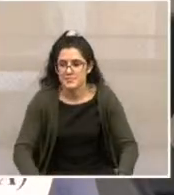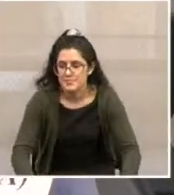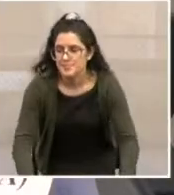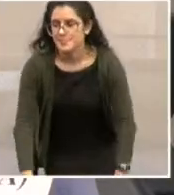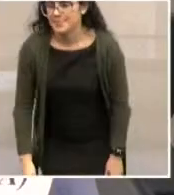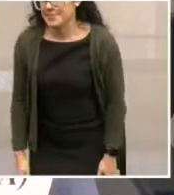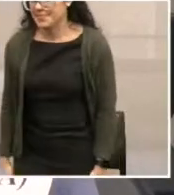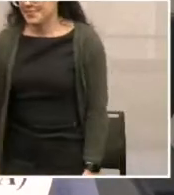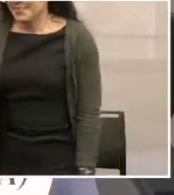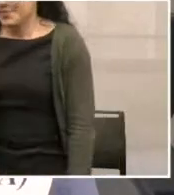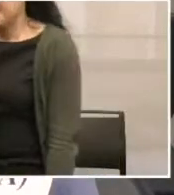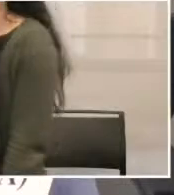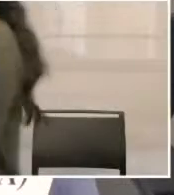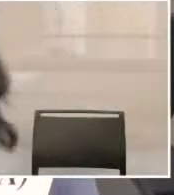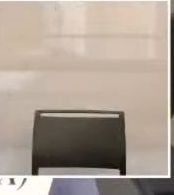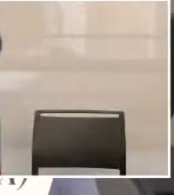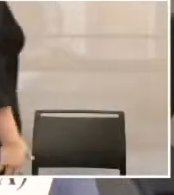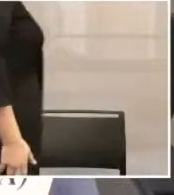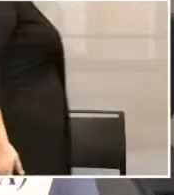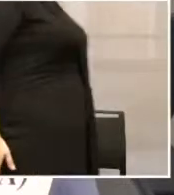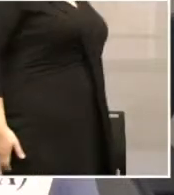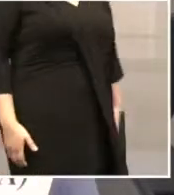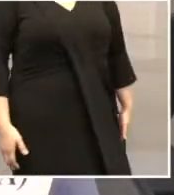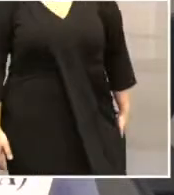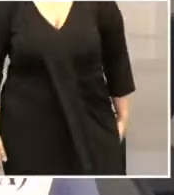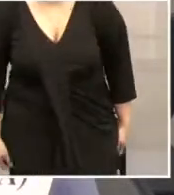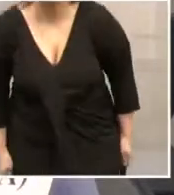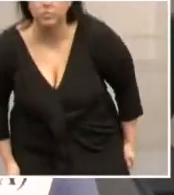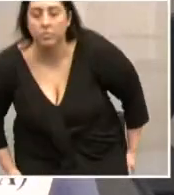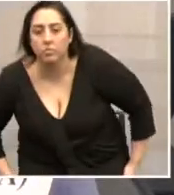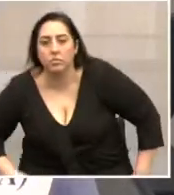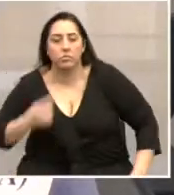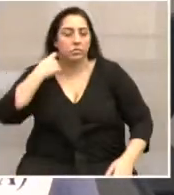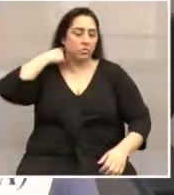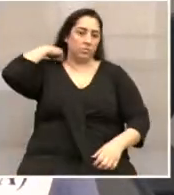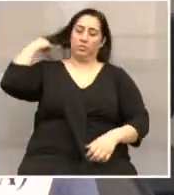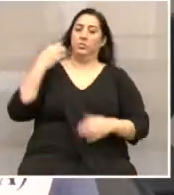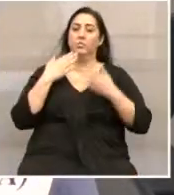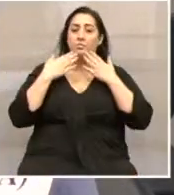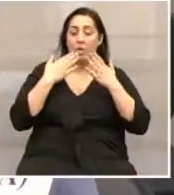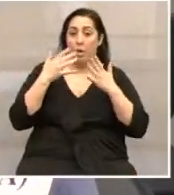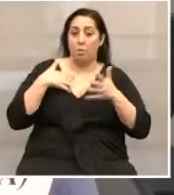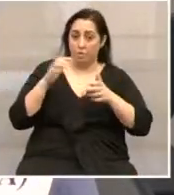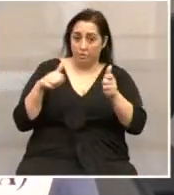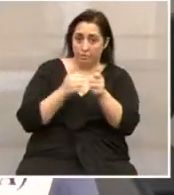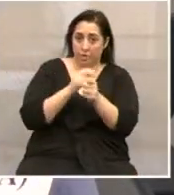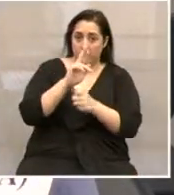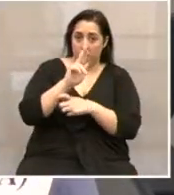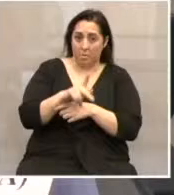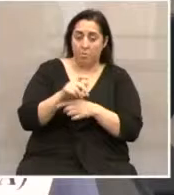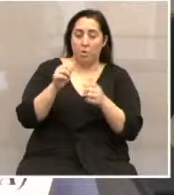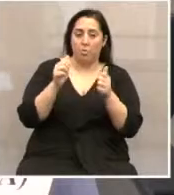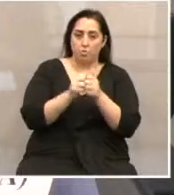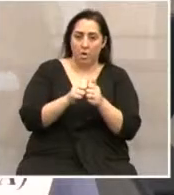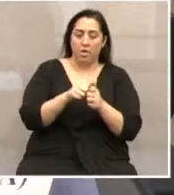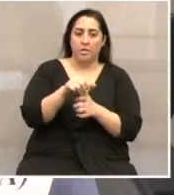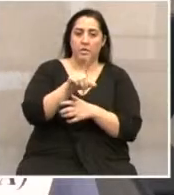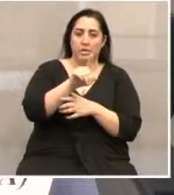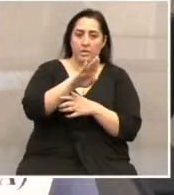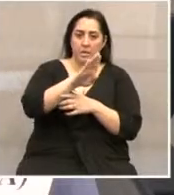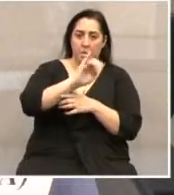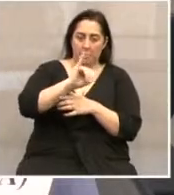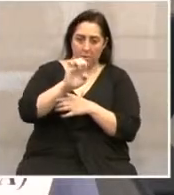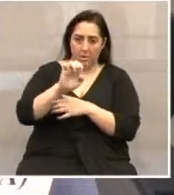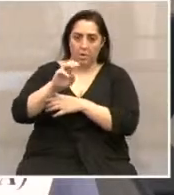to follow up with my former colleague, Debbie Mercado. First of all, thank you for being a voice on this issue and for raising this issue